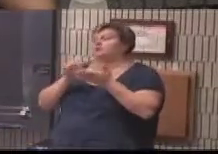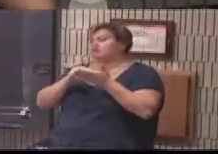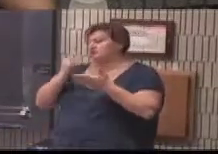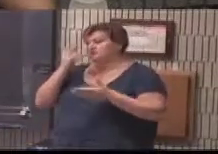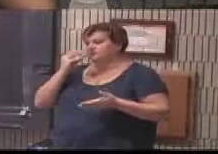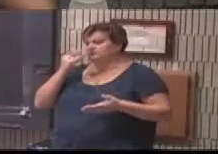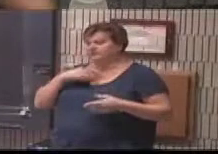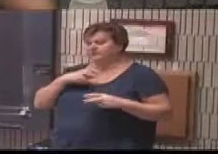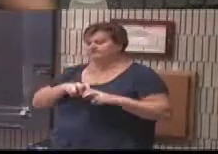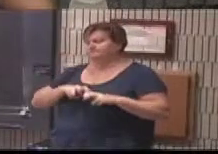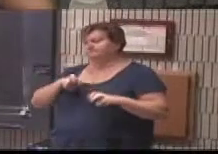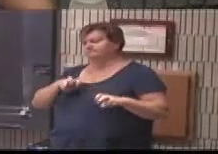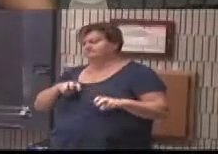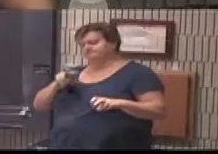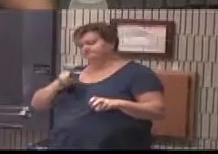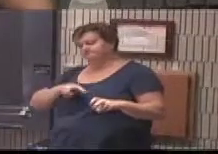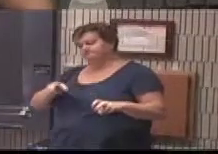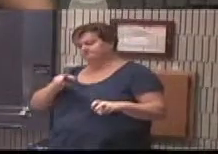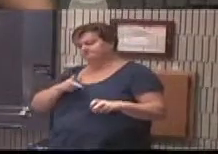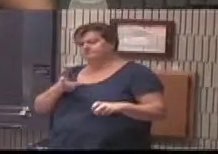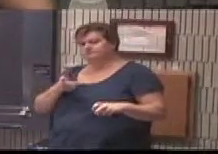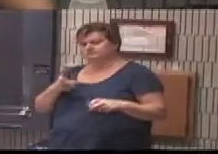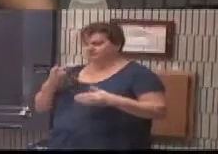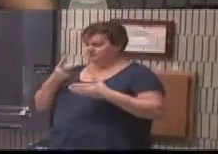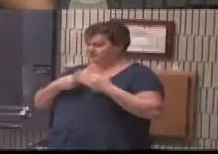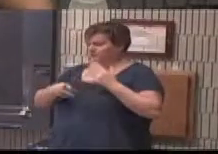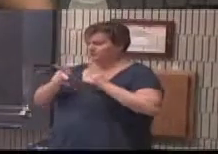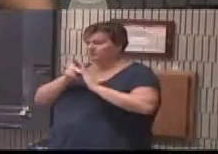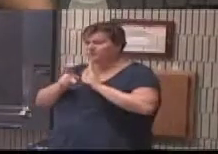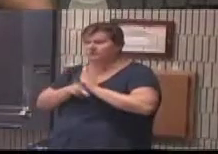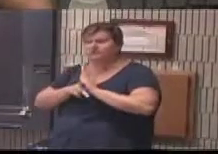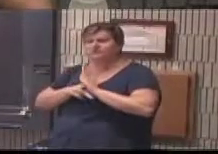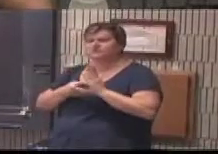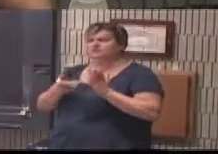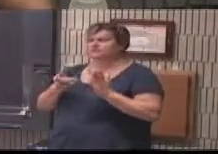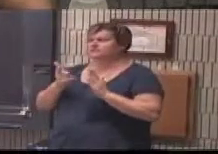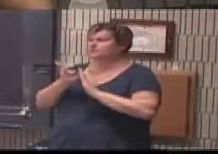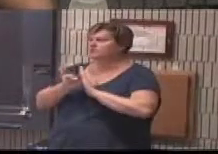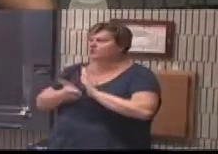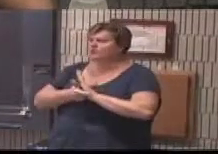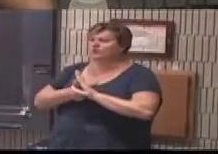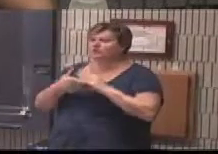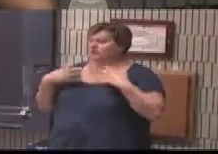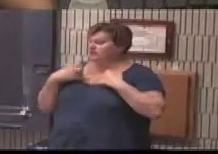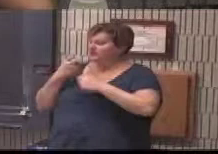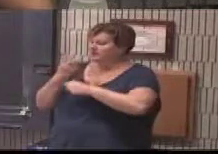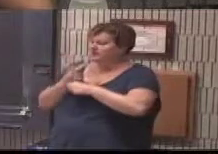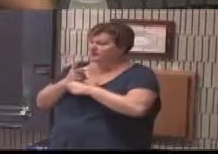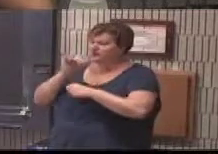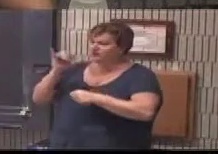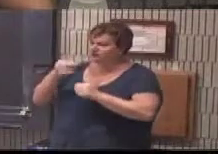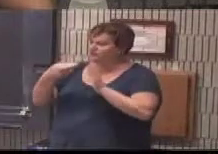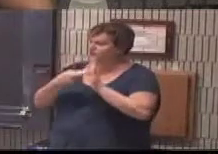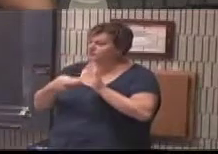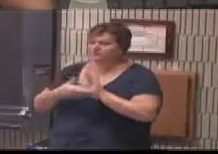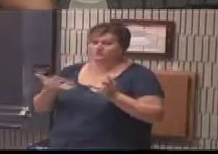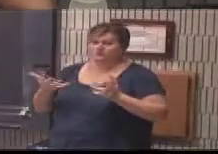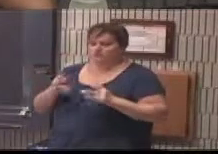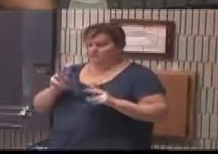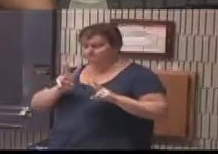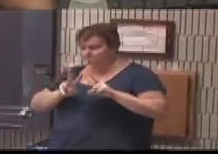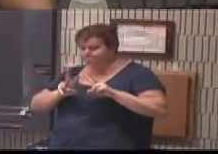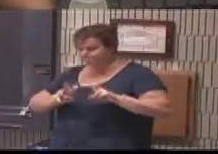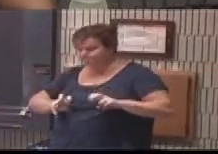to step back and to look at what are the policies and the laws and the healthcare insurance regulations